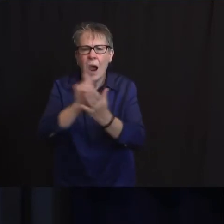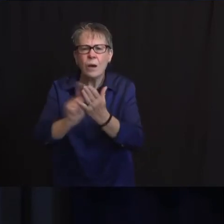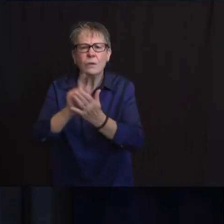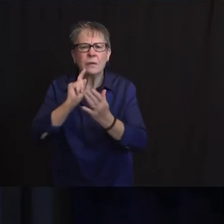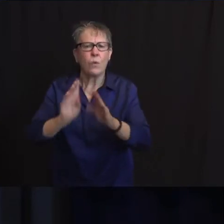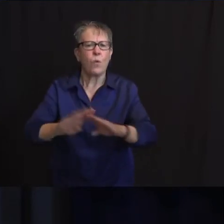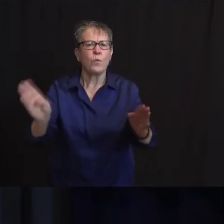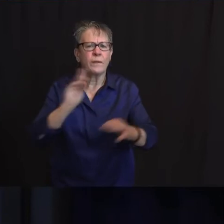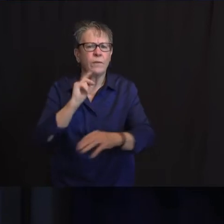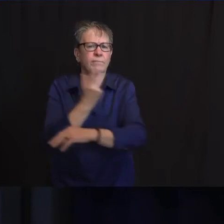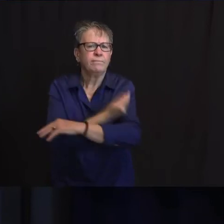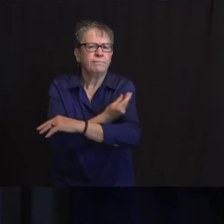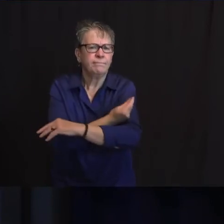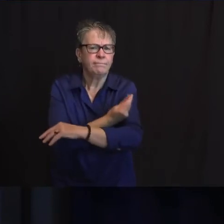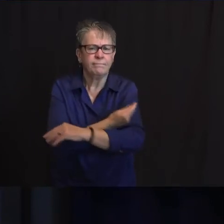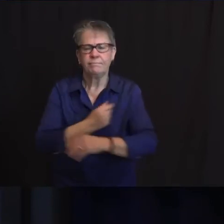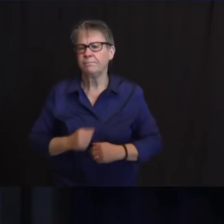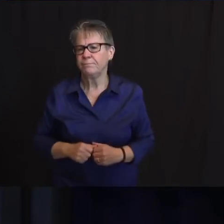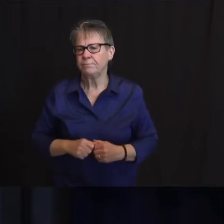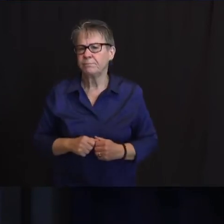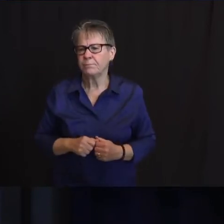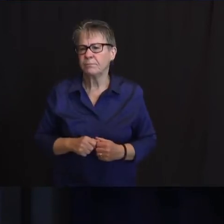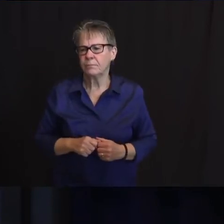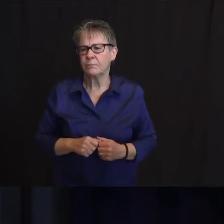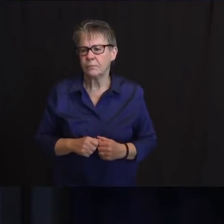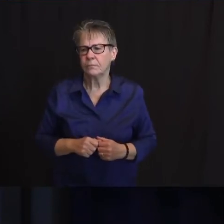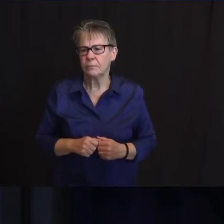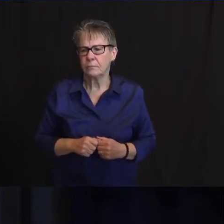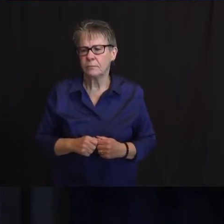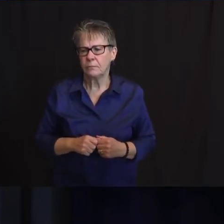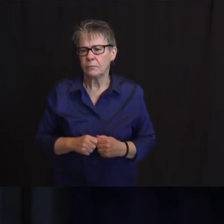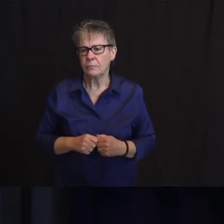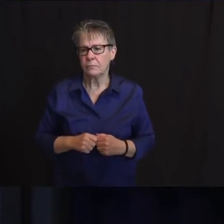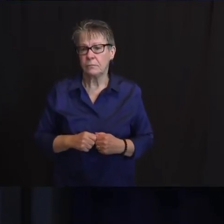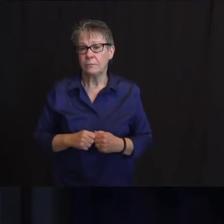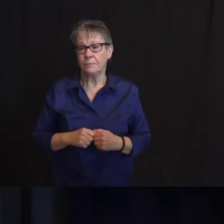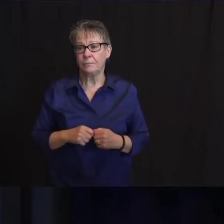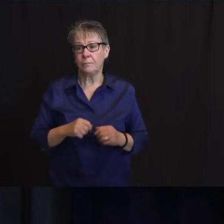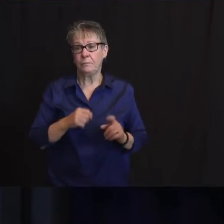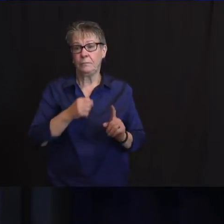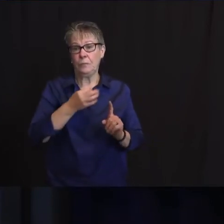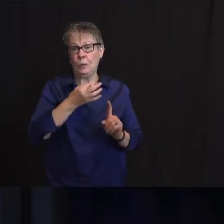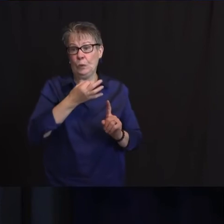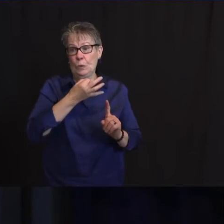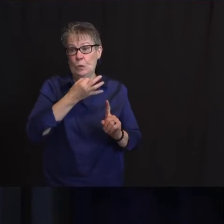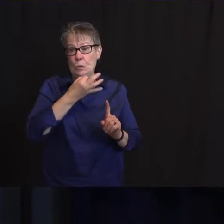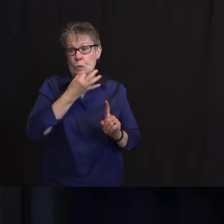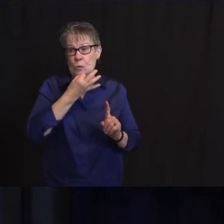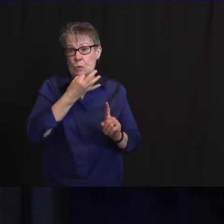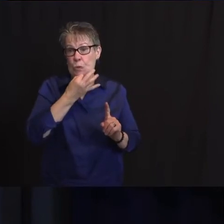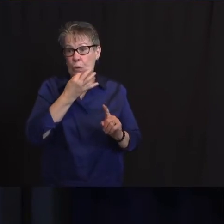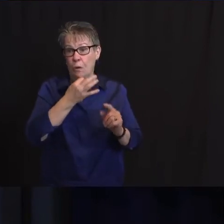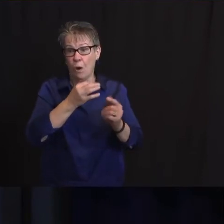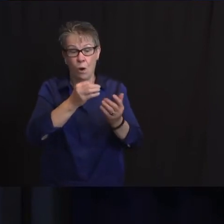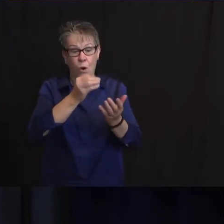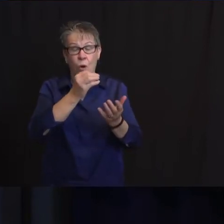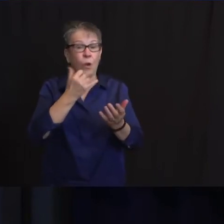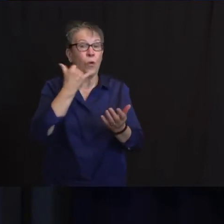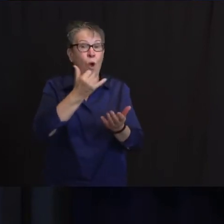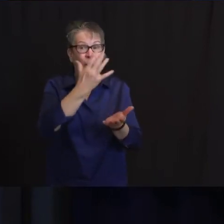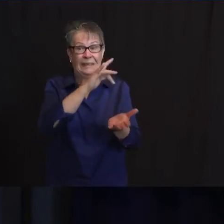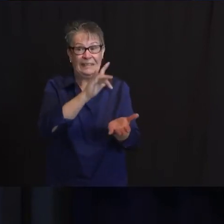of our operators. In the near future, the call center will assist consumers to look up registrations, schedule appointments,